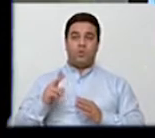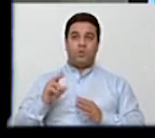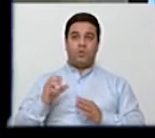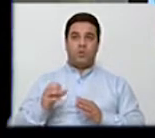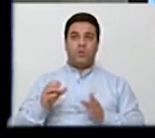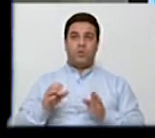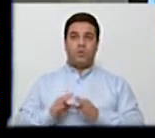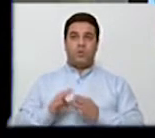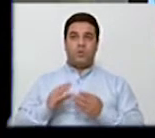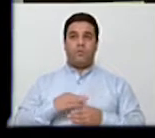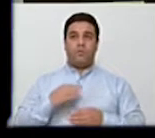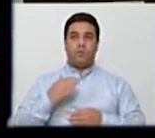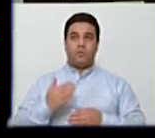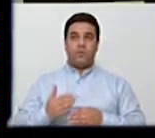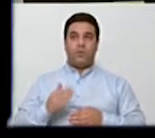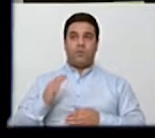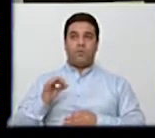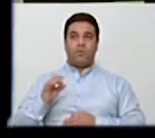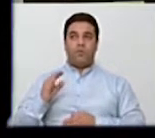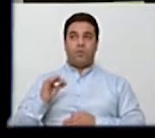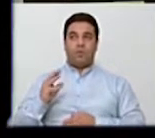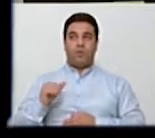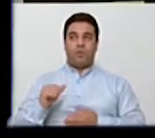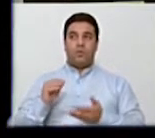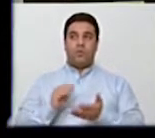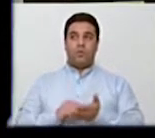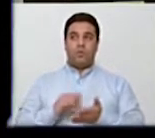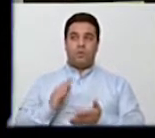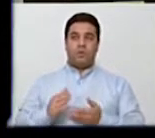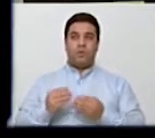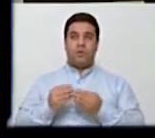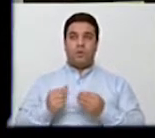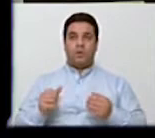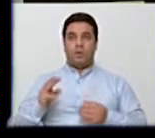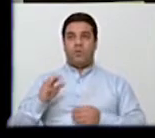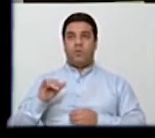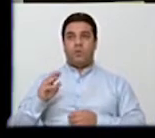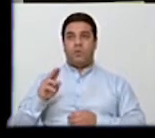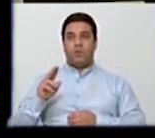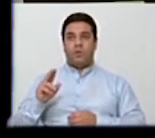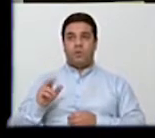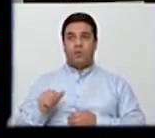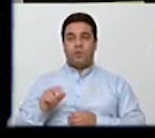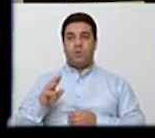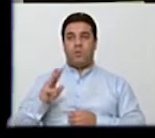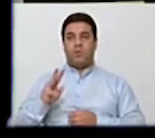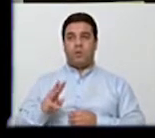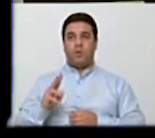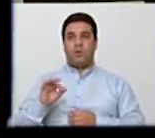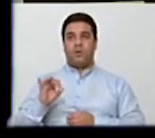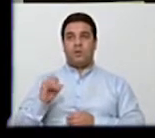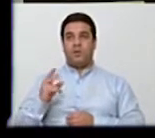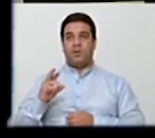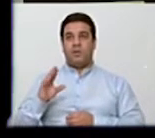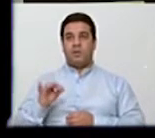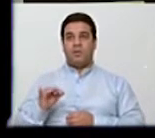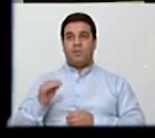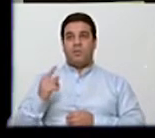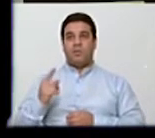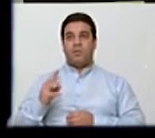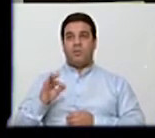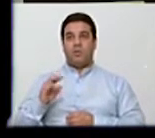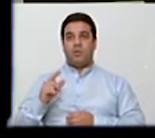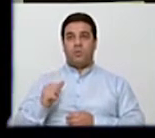to'g'ri kelishdan foydalanib, formulaga qo'yadigan bo'lsak, erigan moddaning molar konsentratsiyasi shunda 1